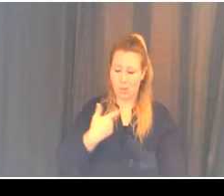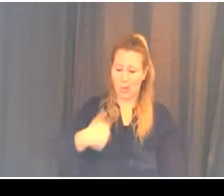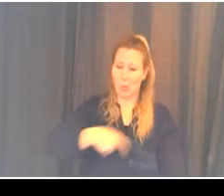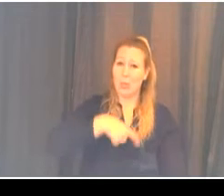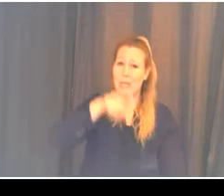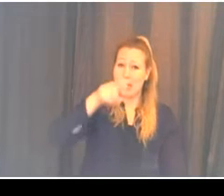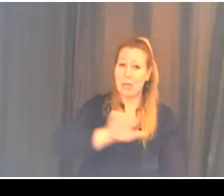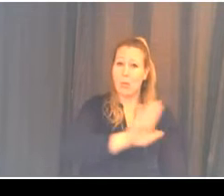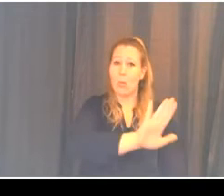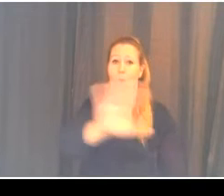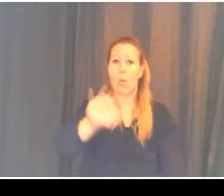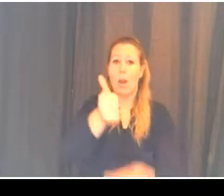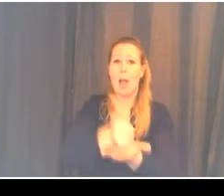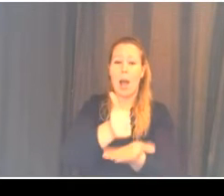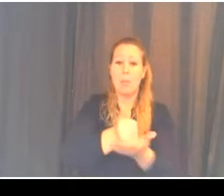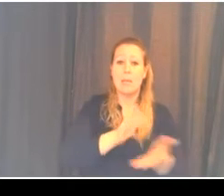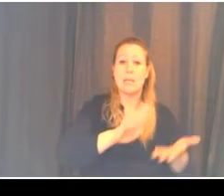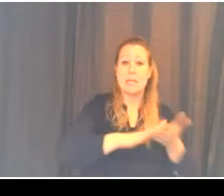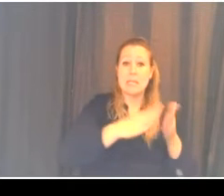so